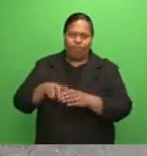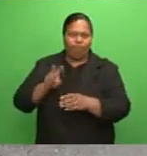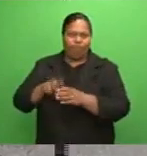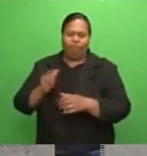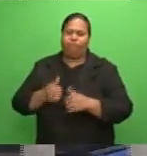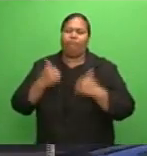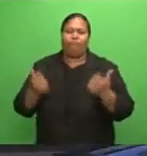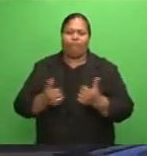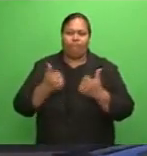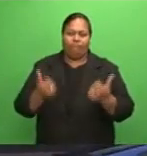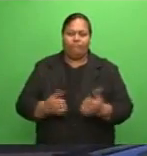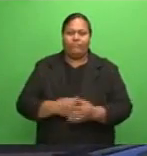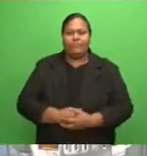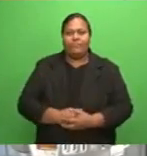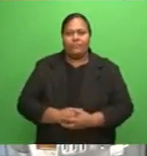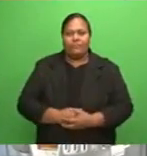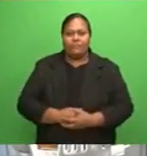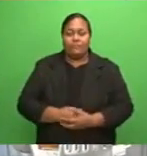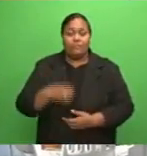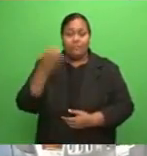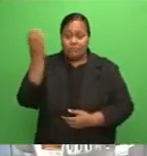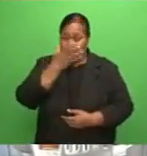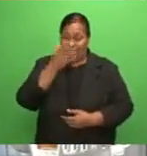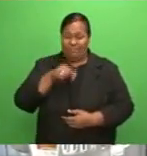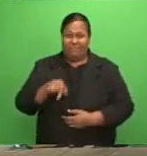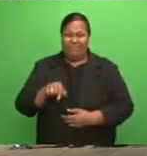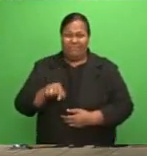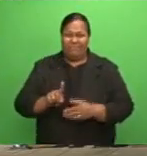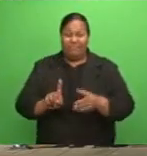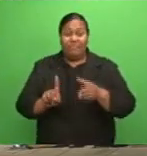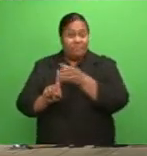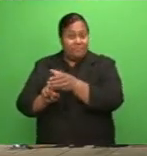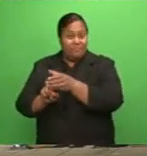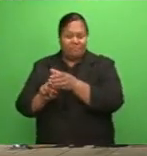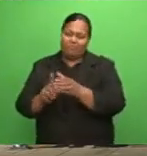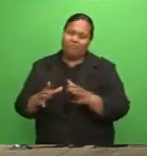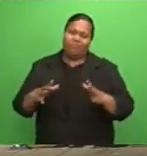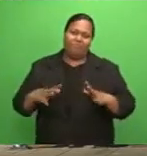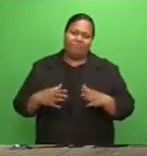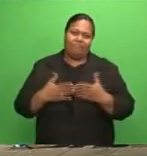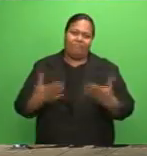PM. And no threat from those who clear quarantine.